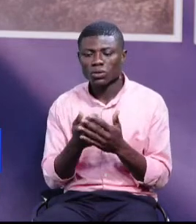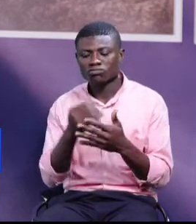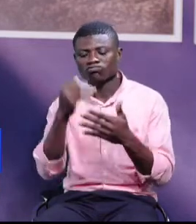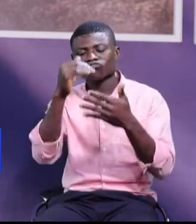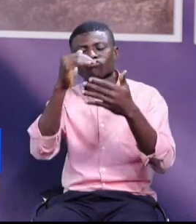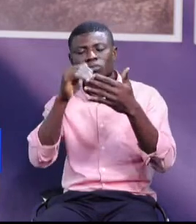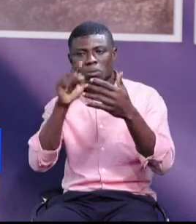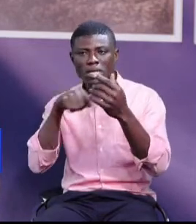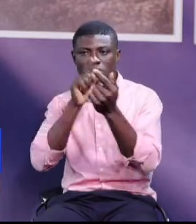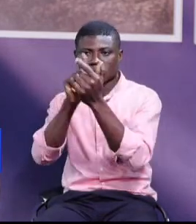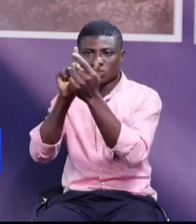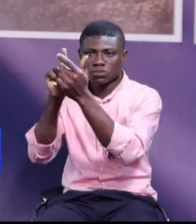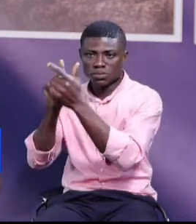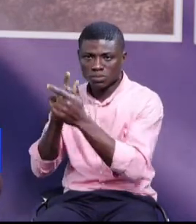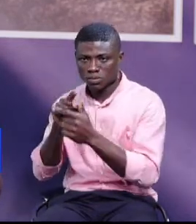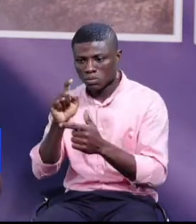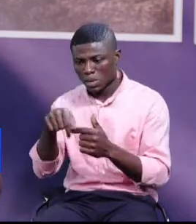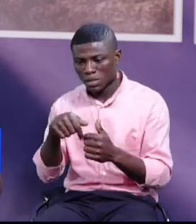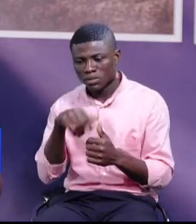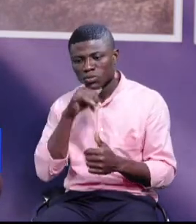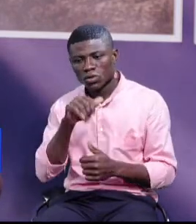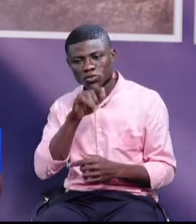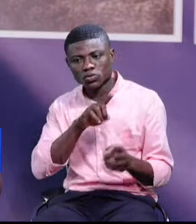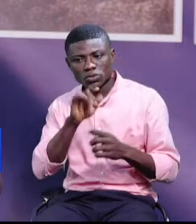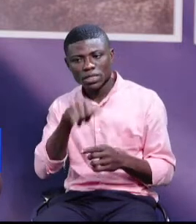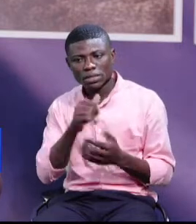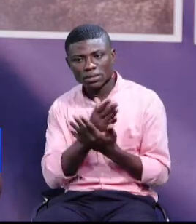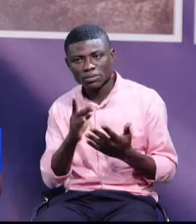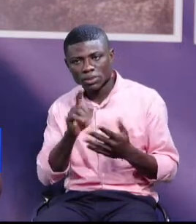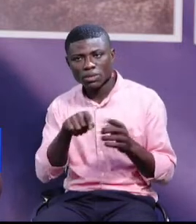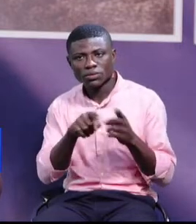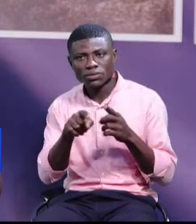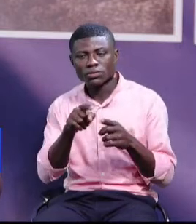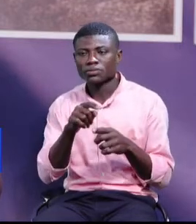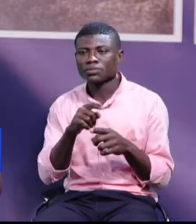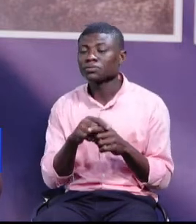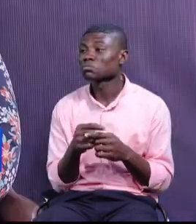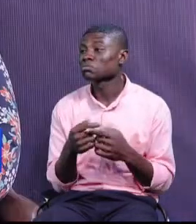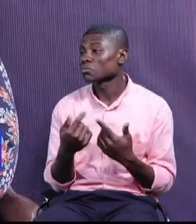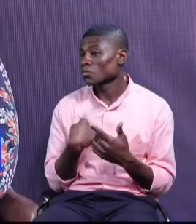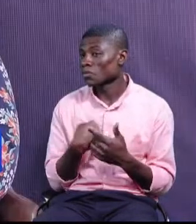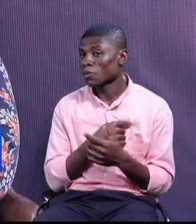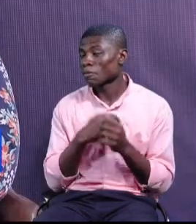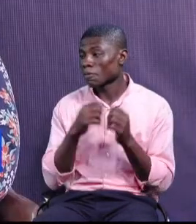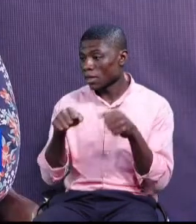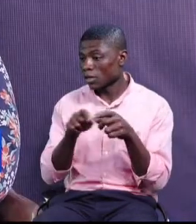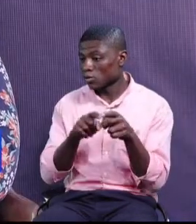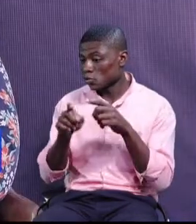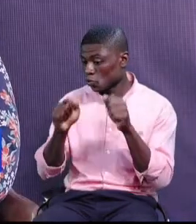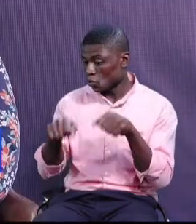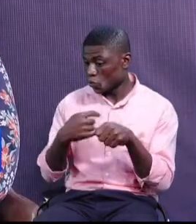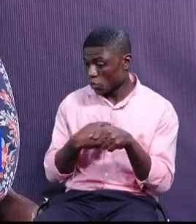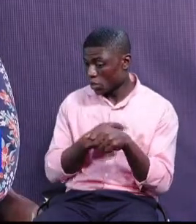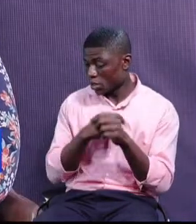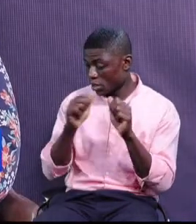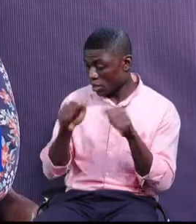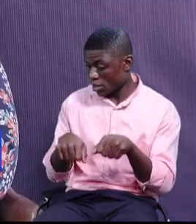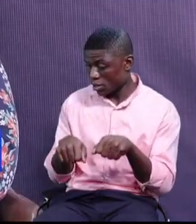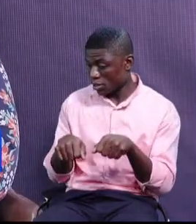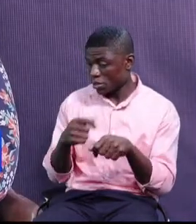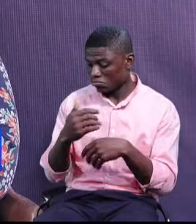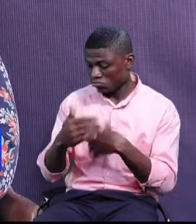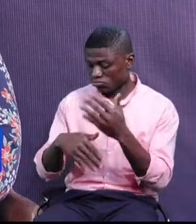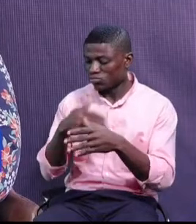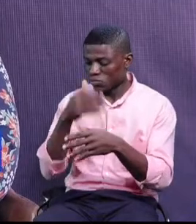These are what these are. Shouldn't that be something to look at? Well, we can do that. We can do that. I think we will